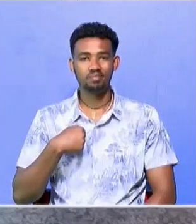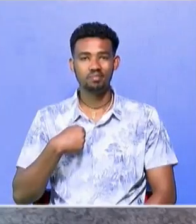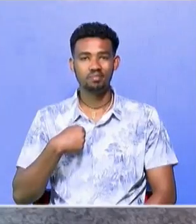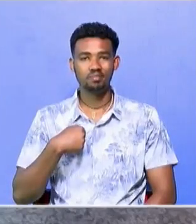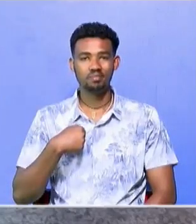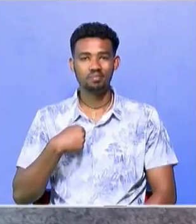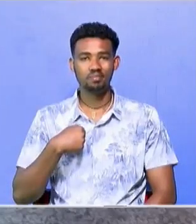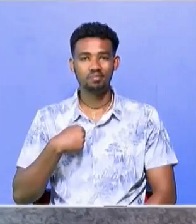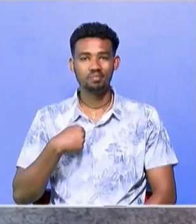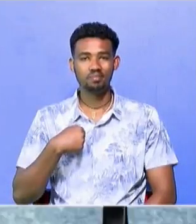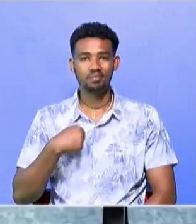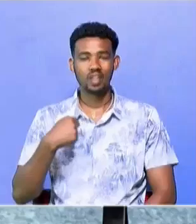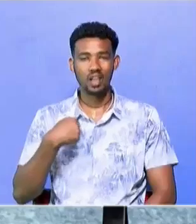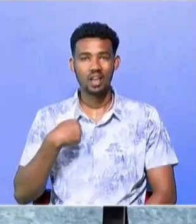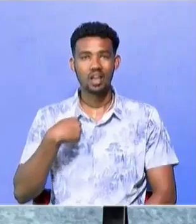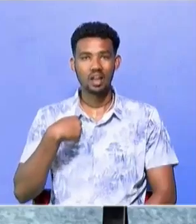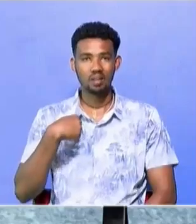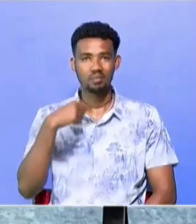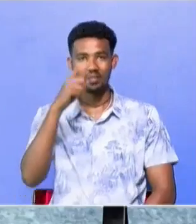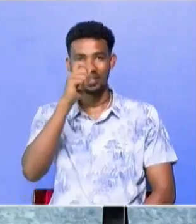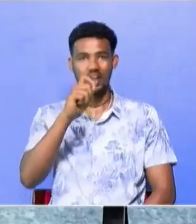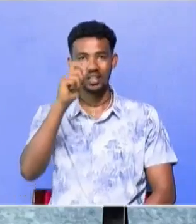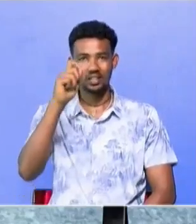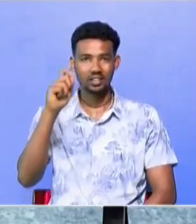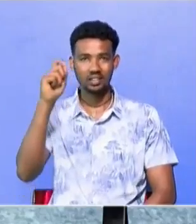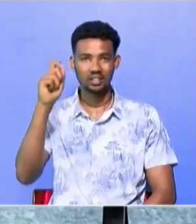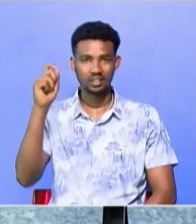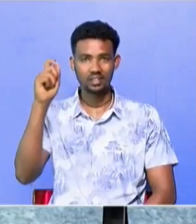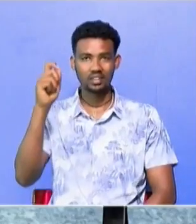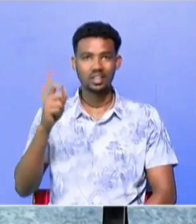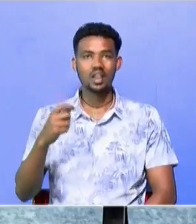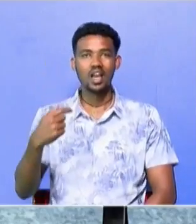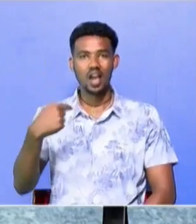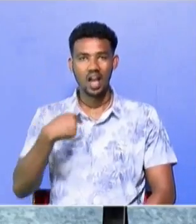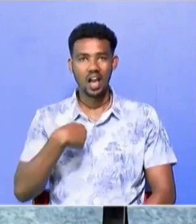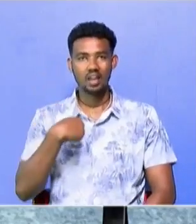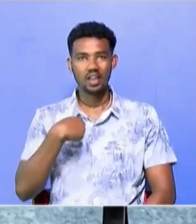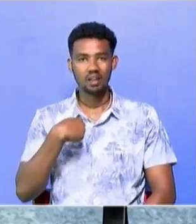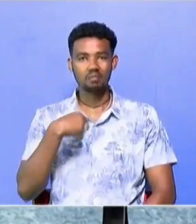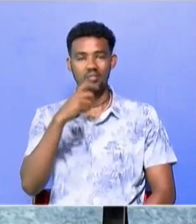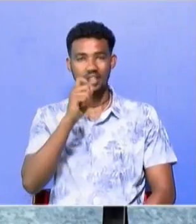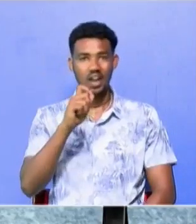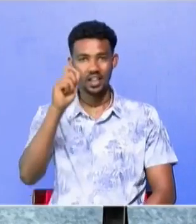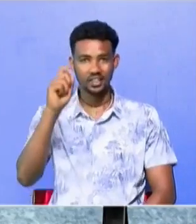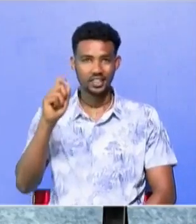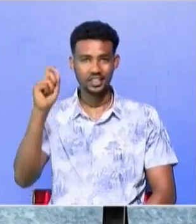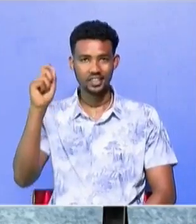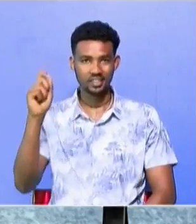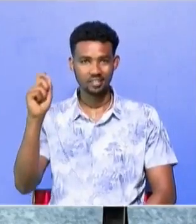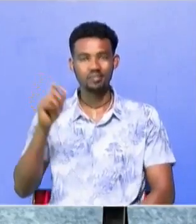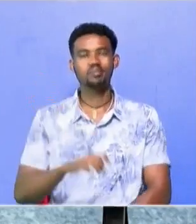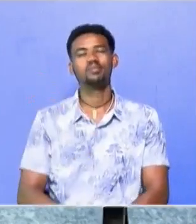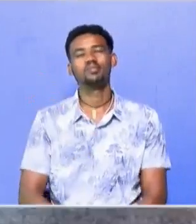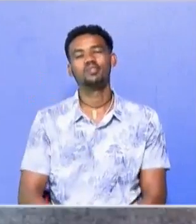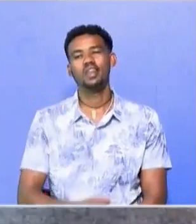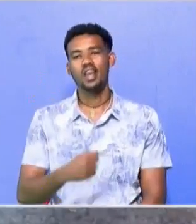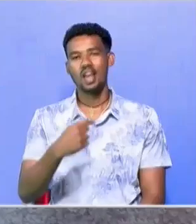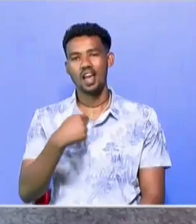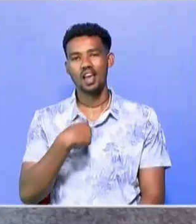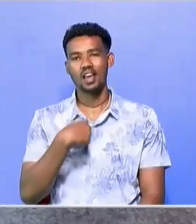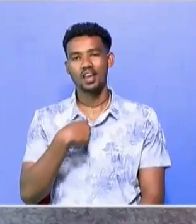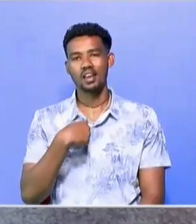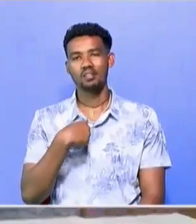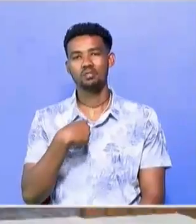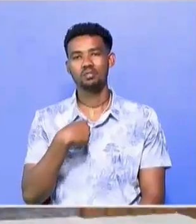am writing. I am writing. I